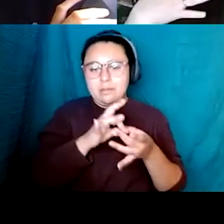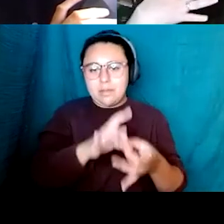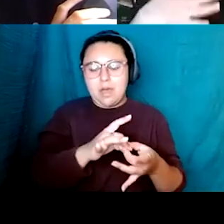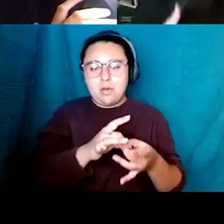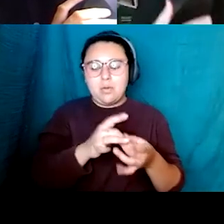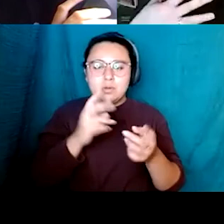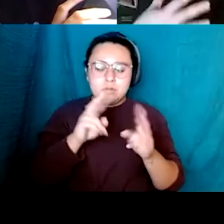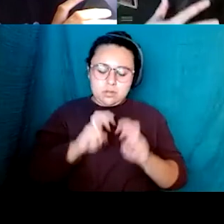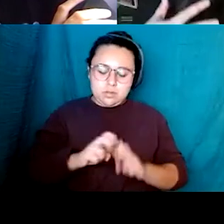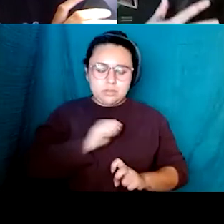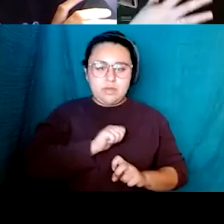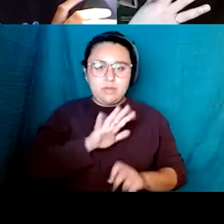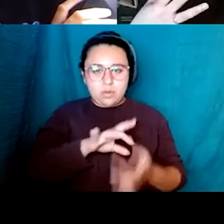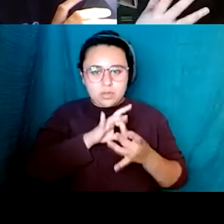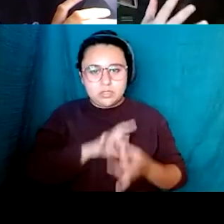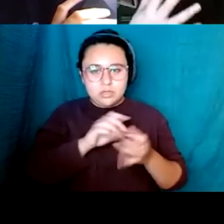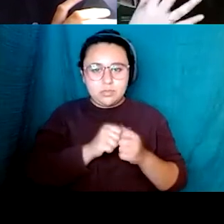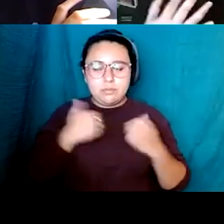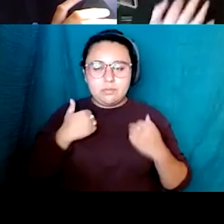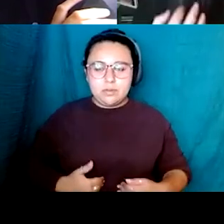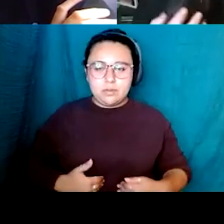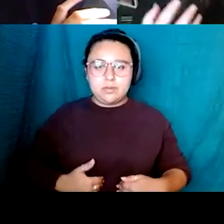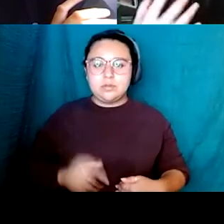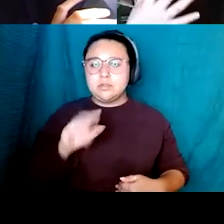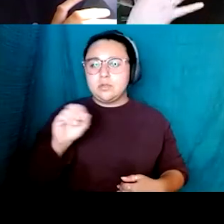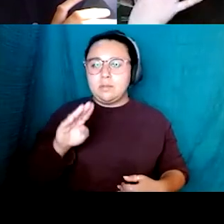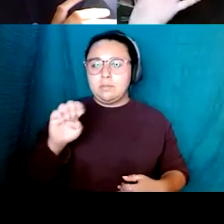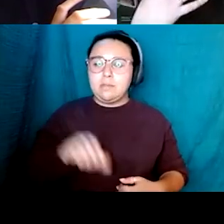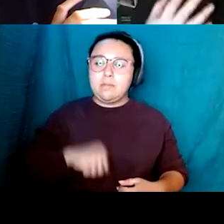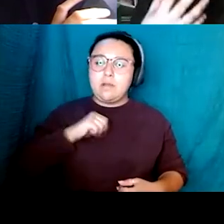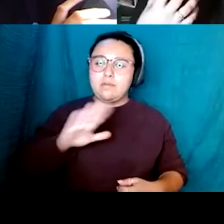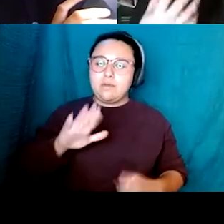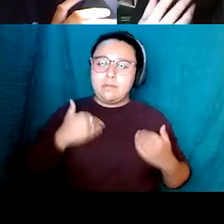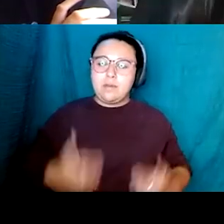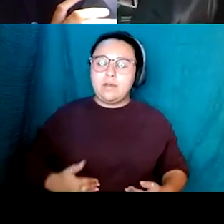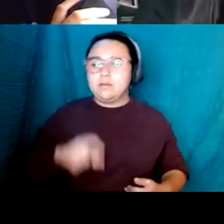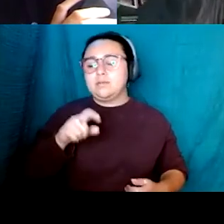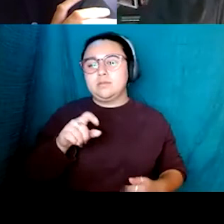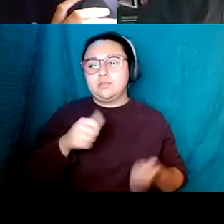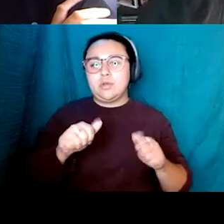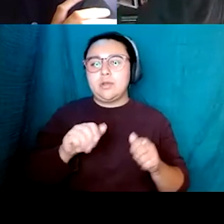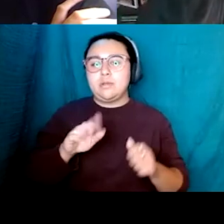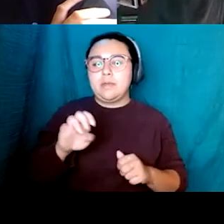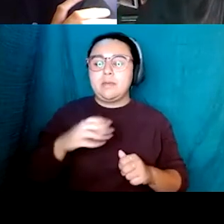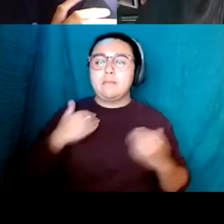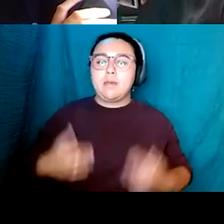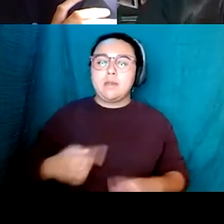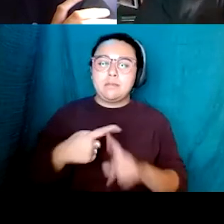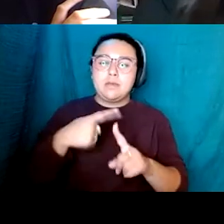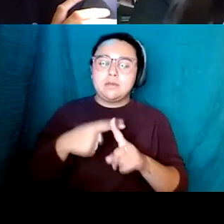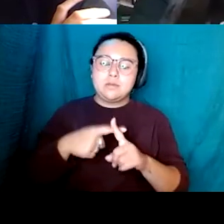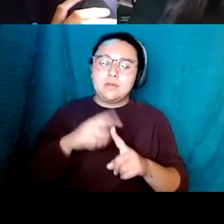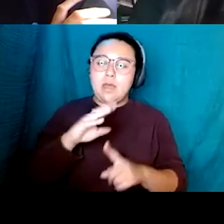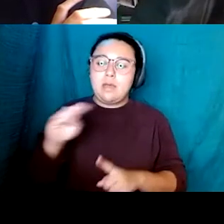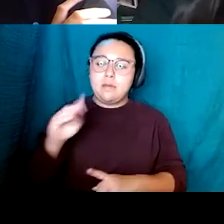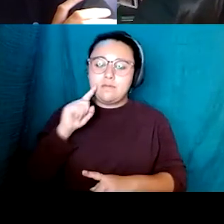relationship with your body to be proud of your body and to kind of be body positive. For